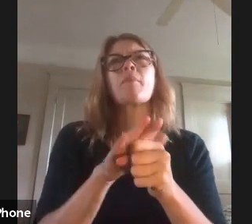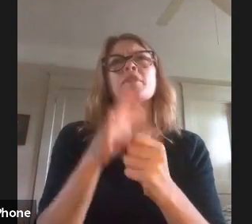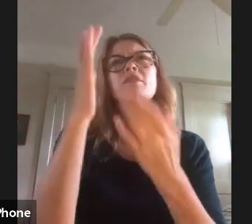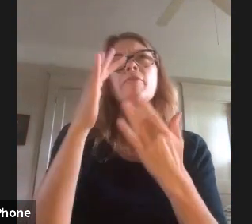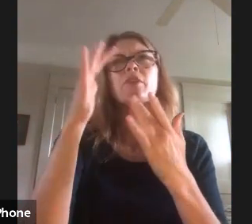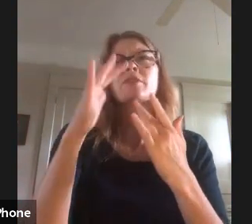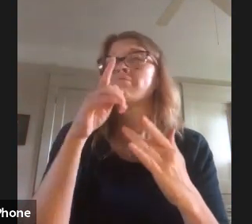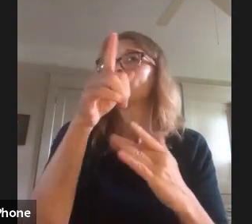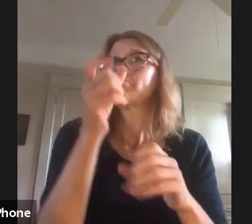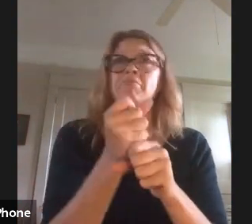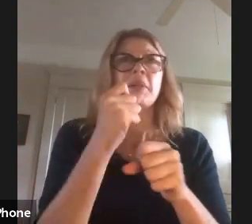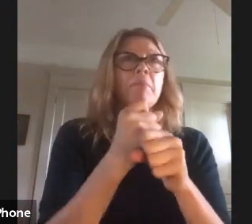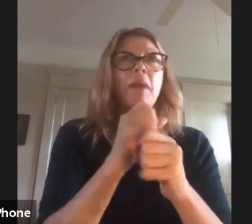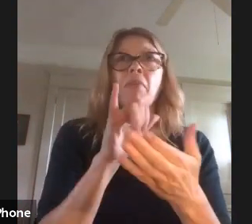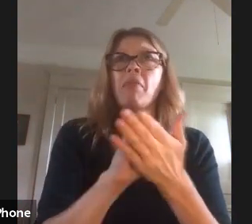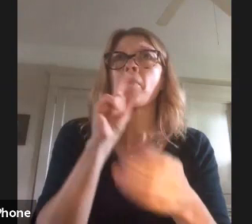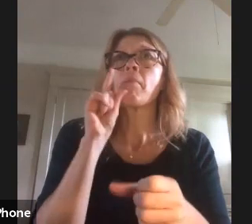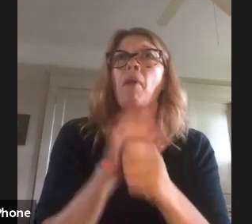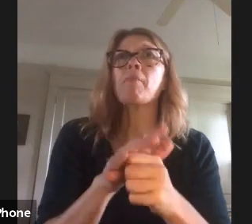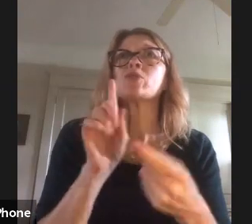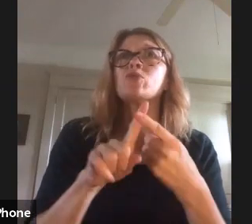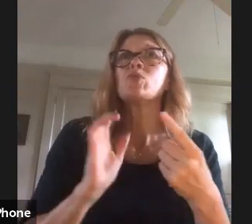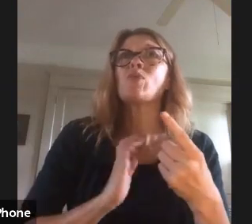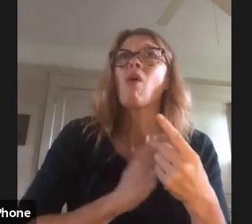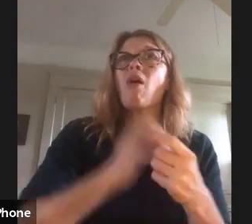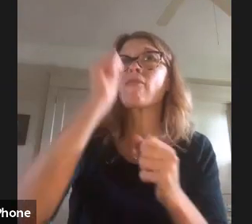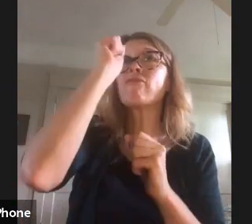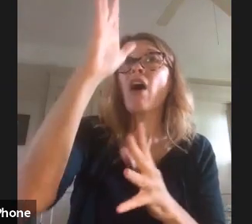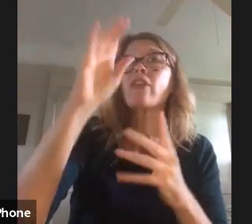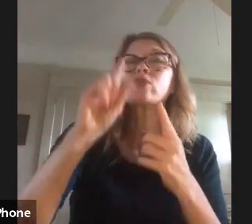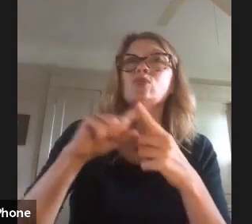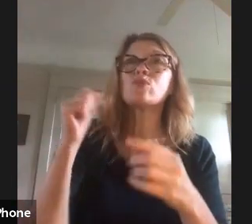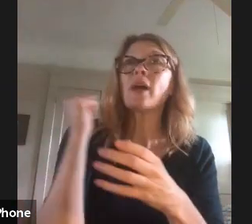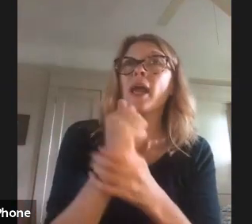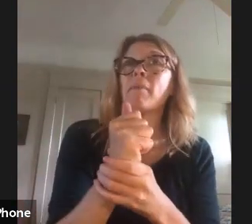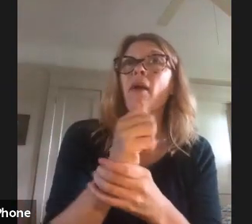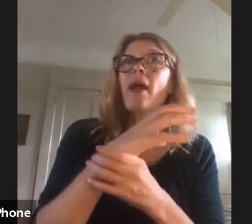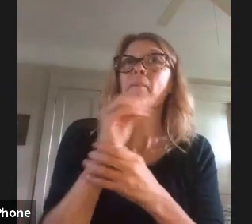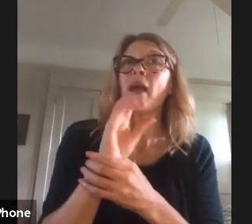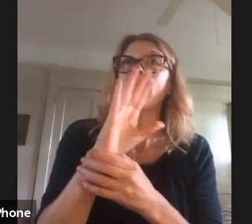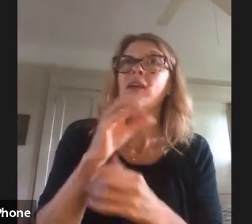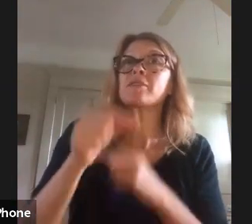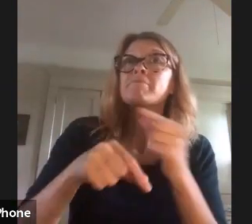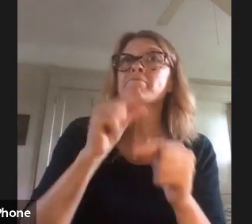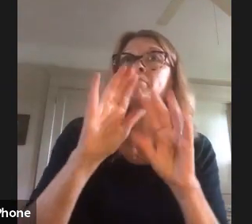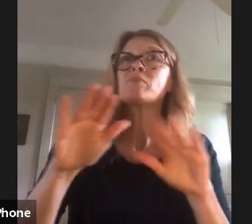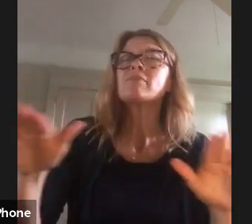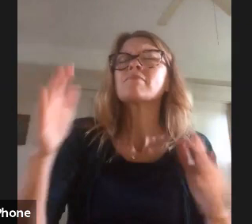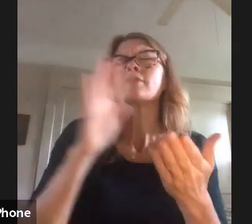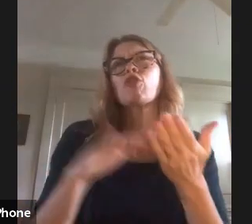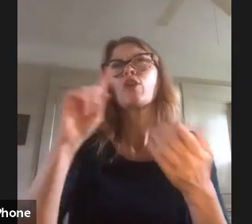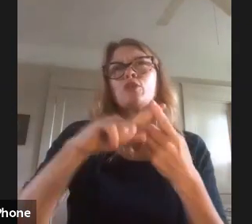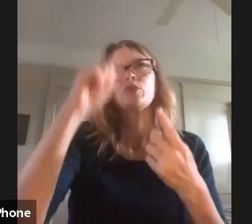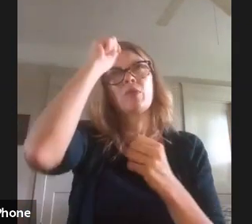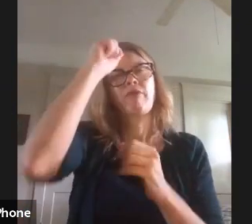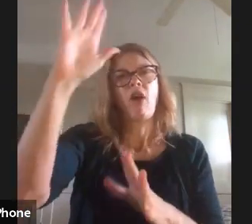made to our fathers, to Abraham and his children forever. Glory to the Father, and to the Son, and to